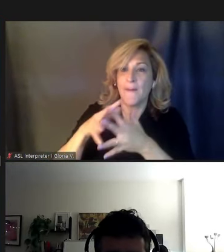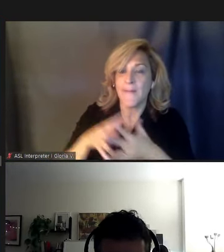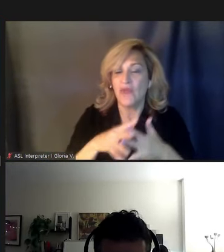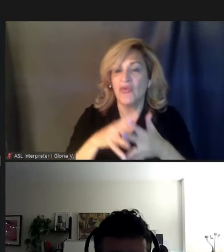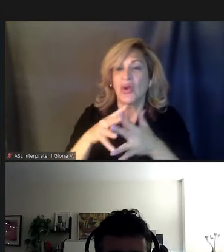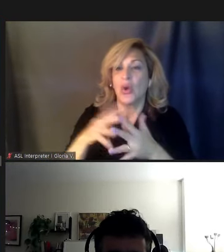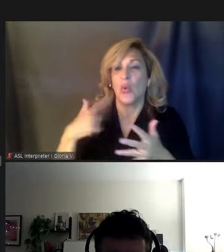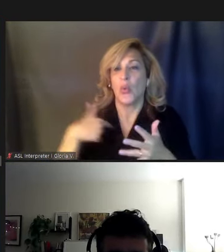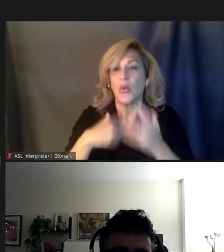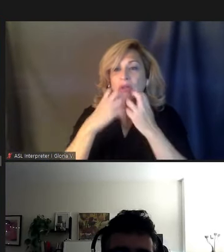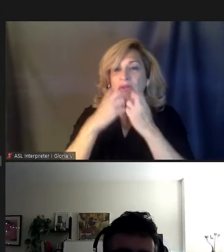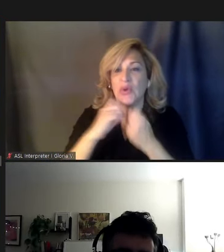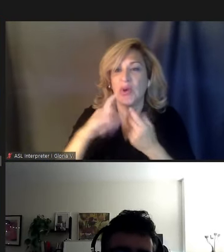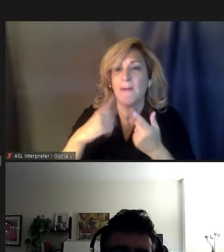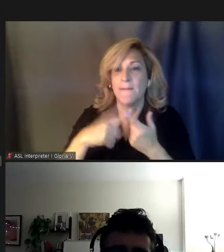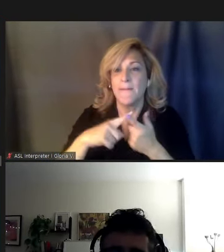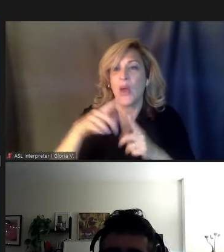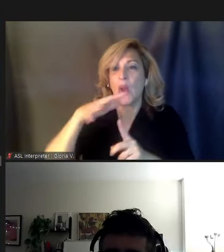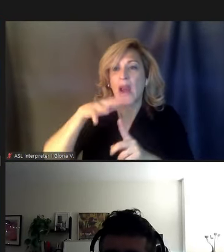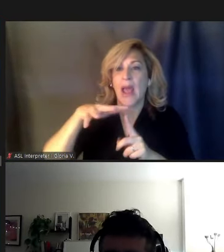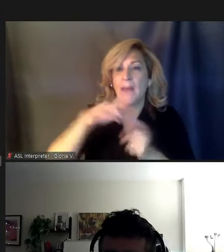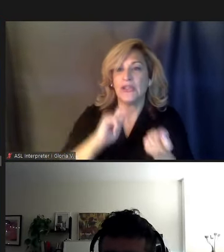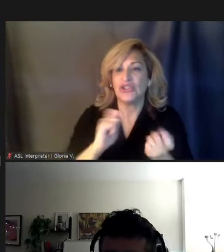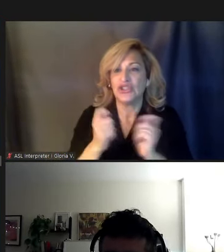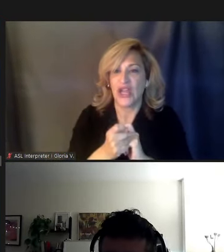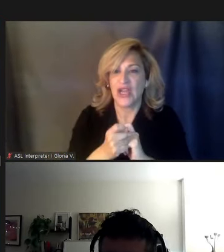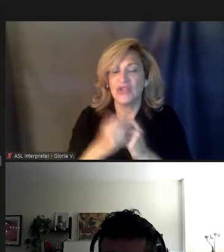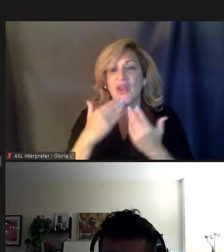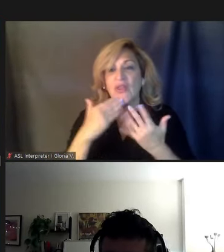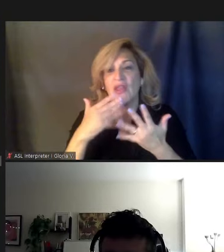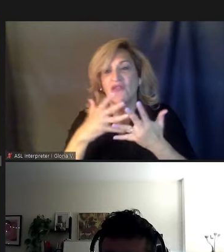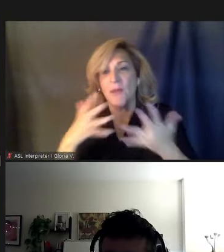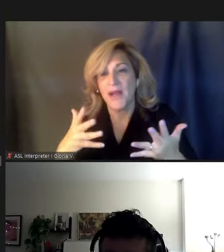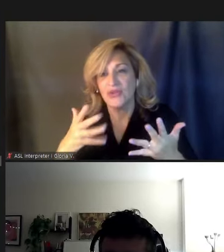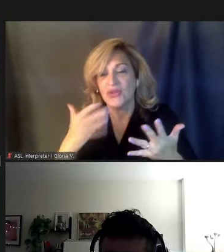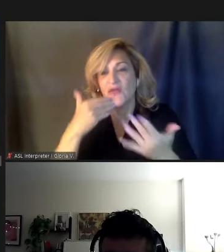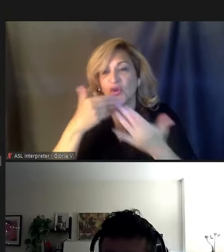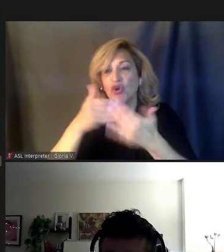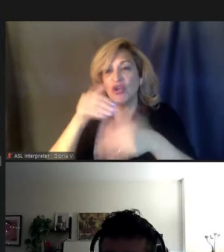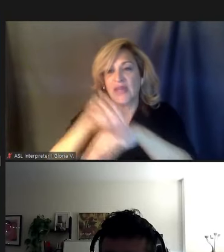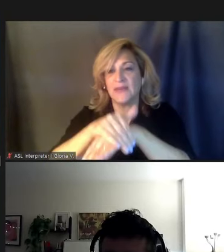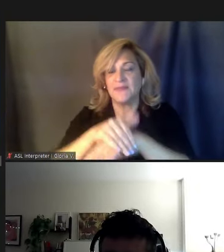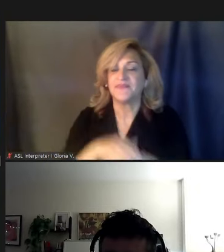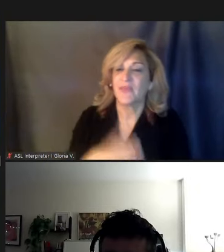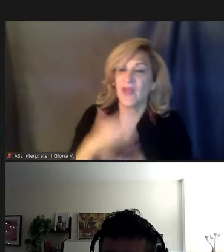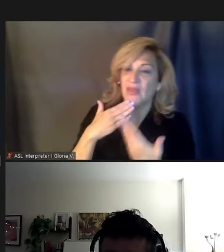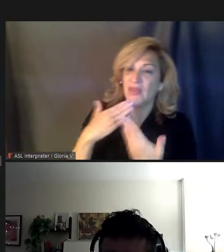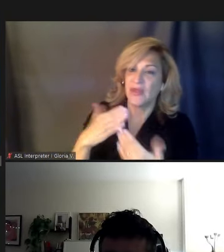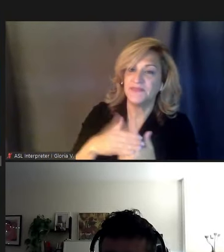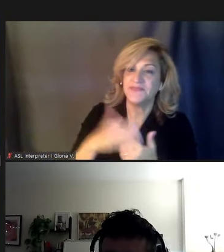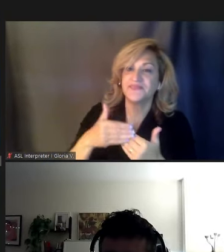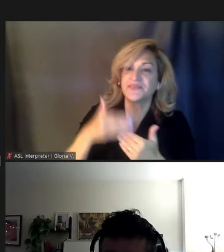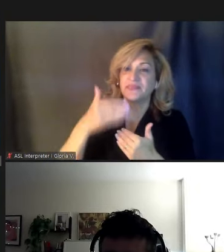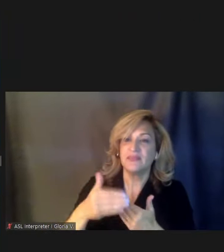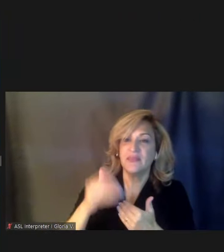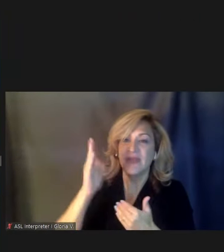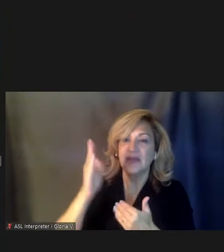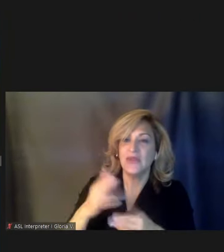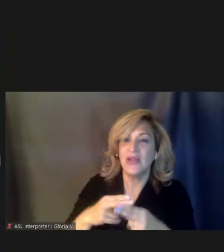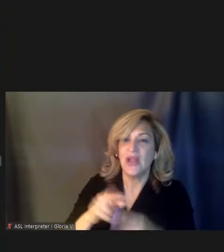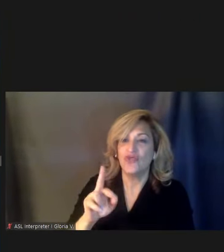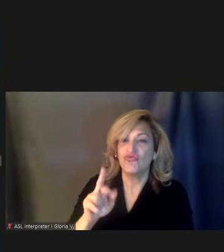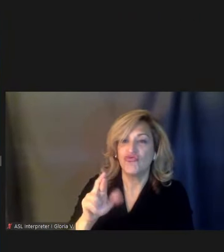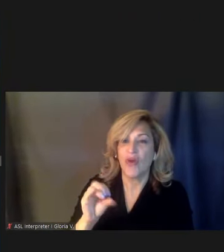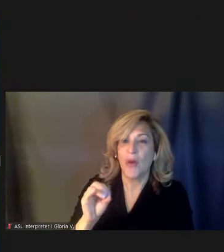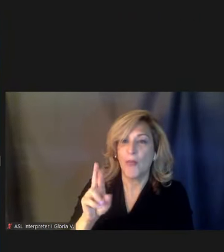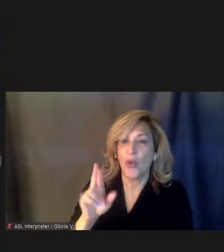remarks. Thank you very much. Have a good evening. Bye. Thank you. Our next speaker is Roberta Cooperman, followed